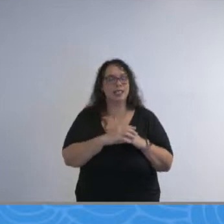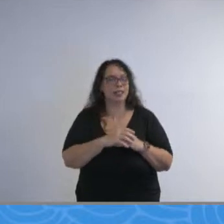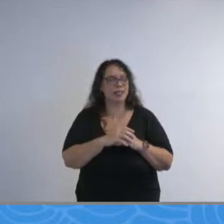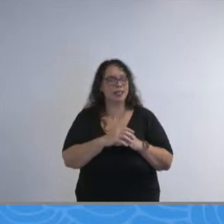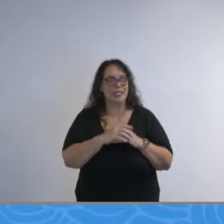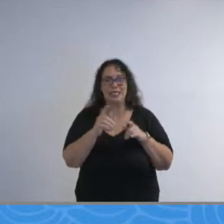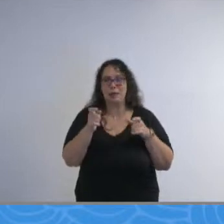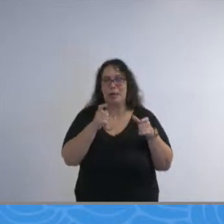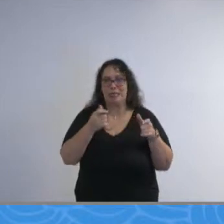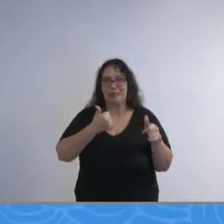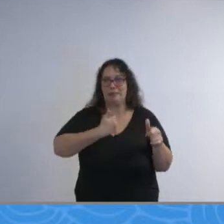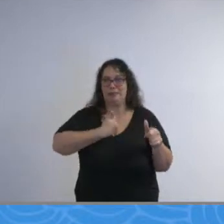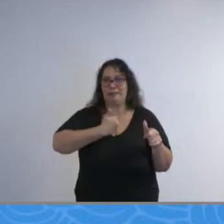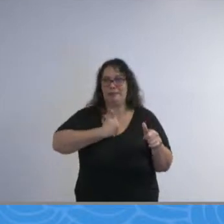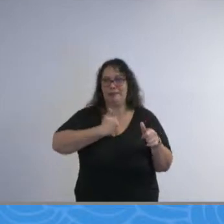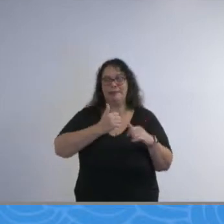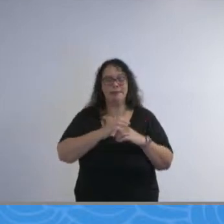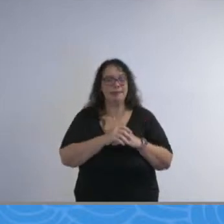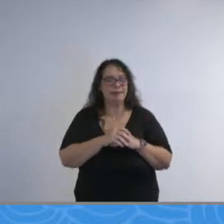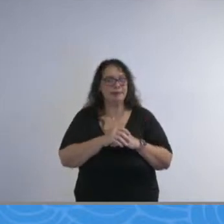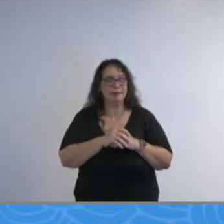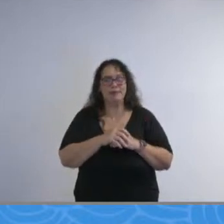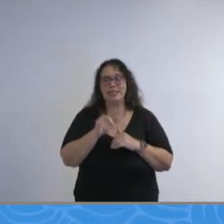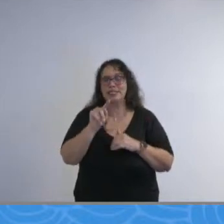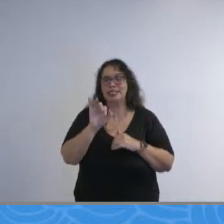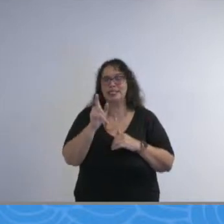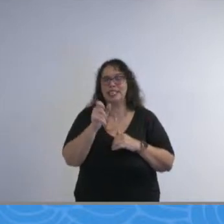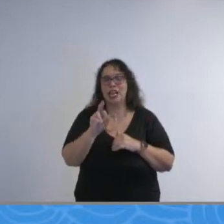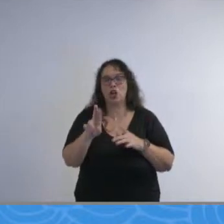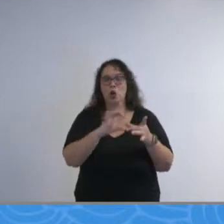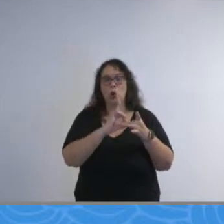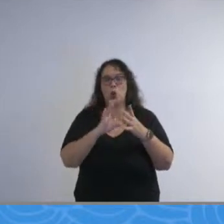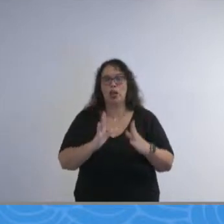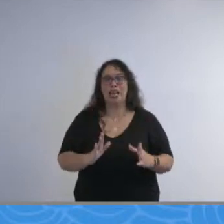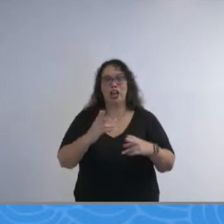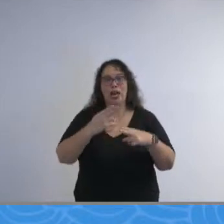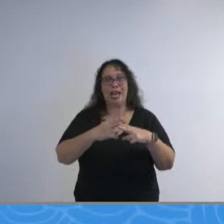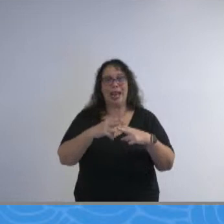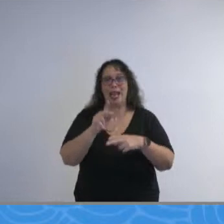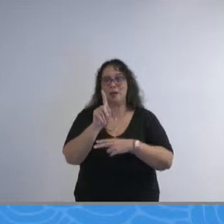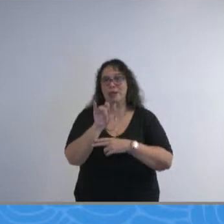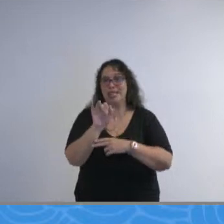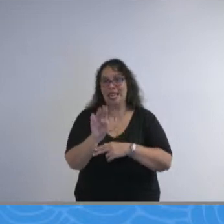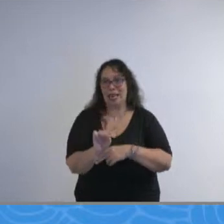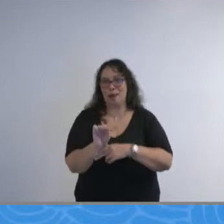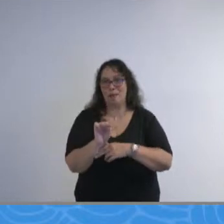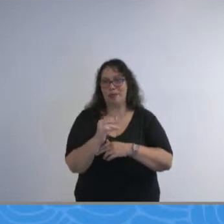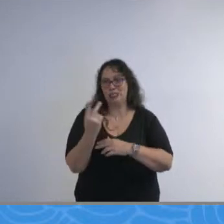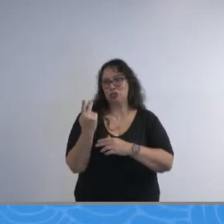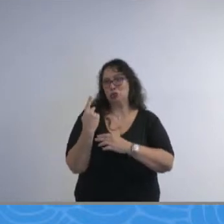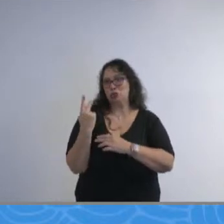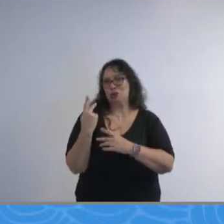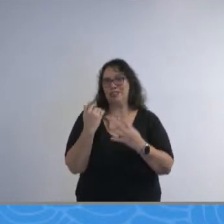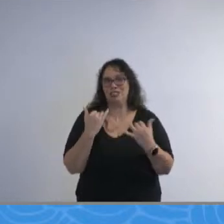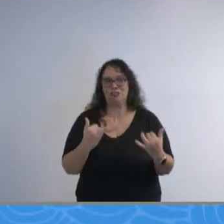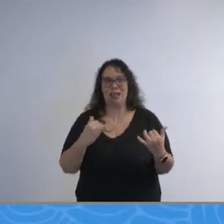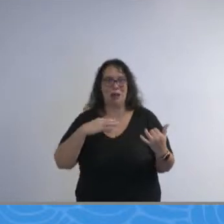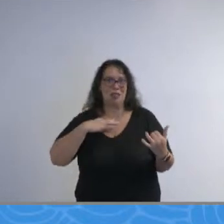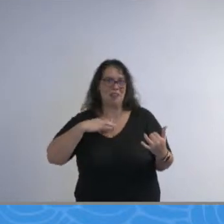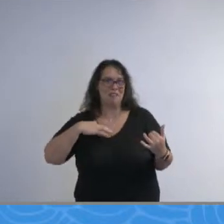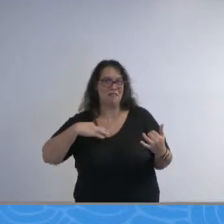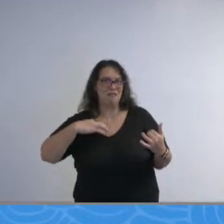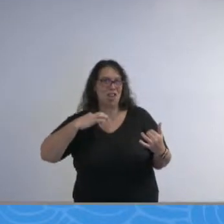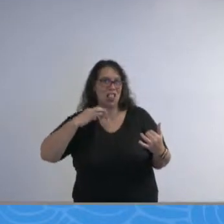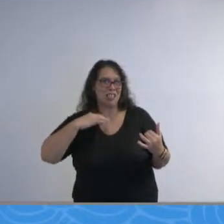That's managed by myself and a tiger coordinator named Kim. It's the two of us right now and some volunteers that make up the